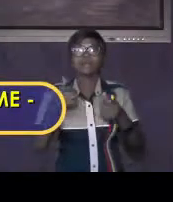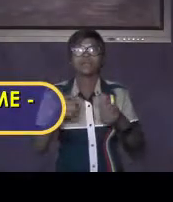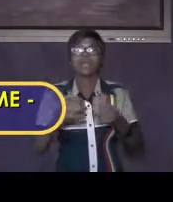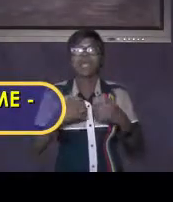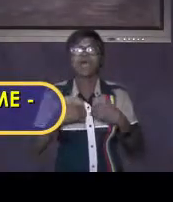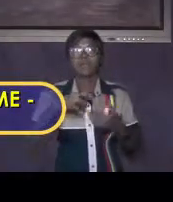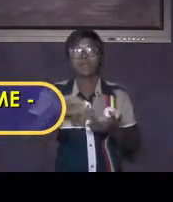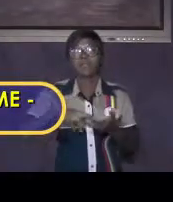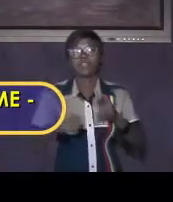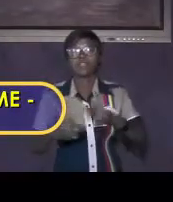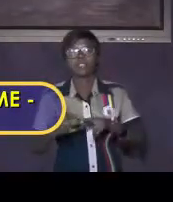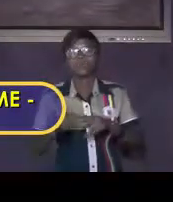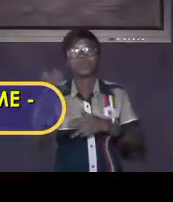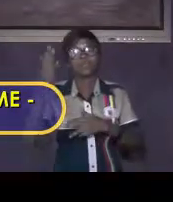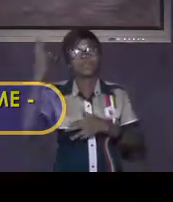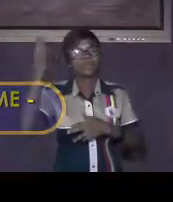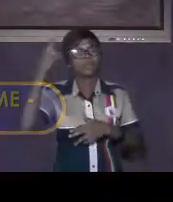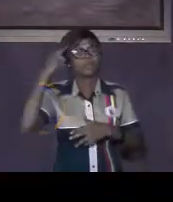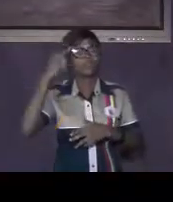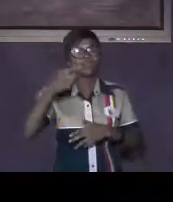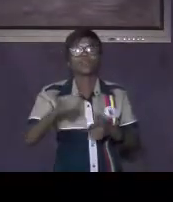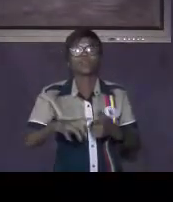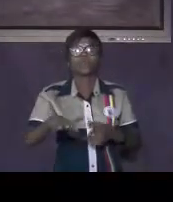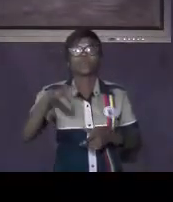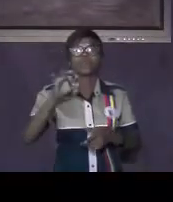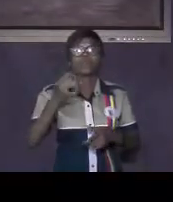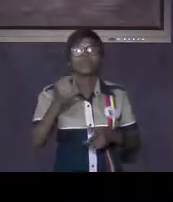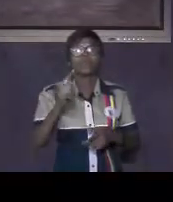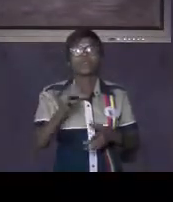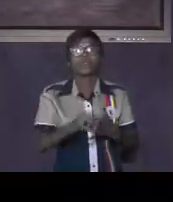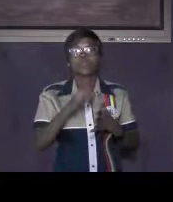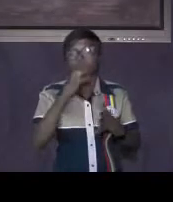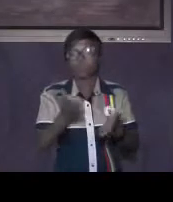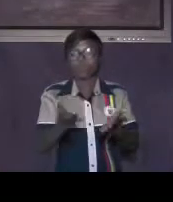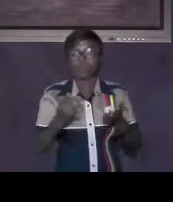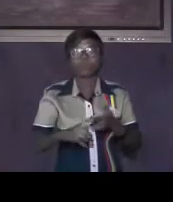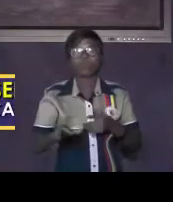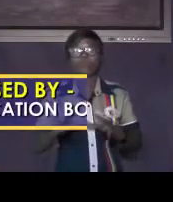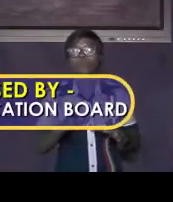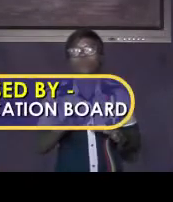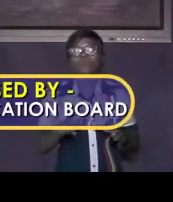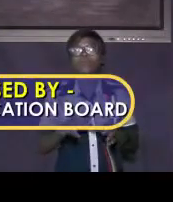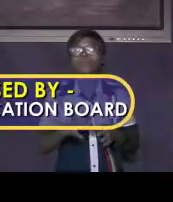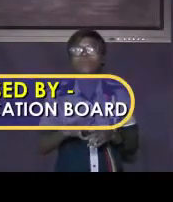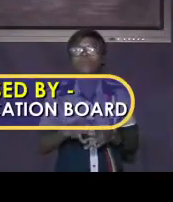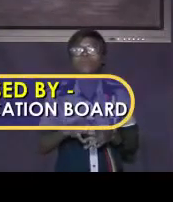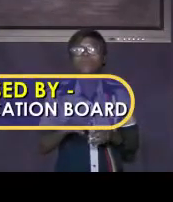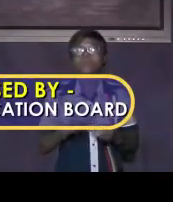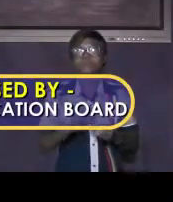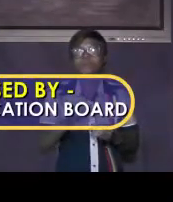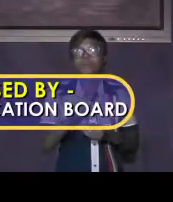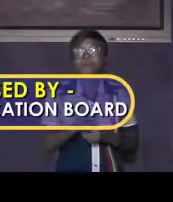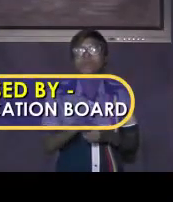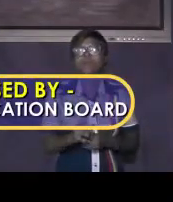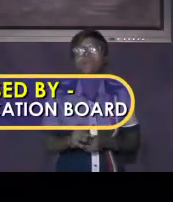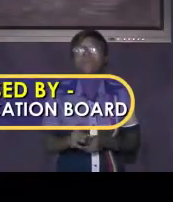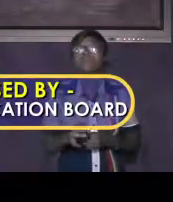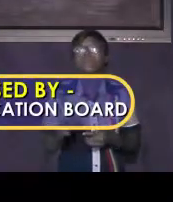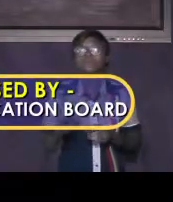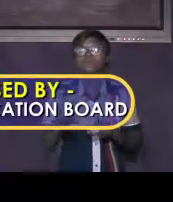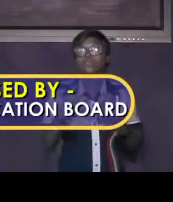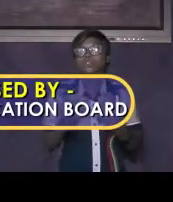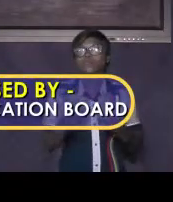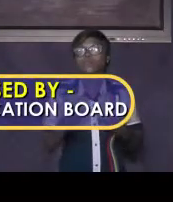the relationships there for you to pick the one that is appropriate. You are to express 250 hectares in square